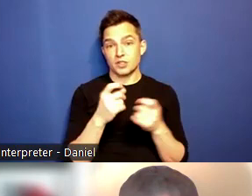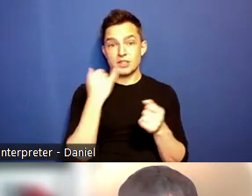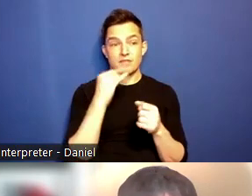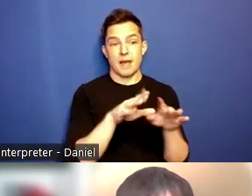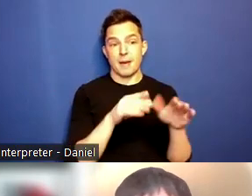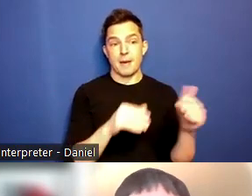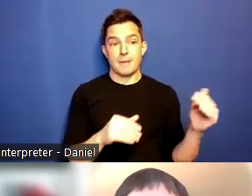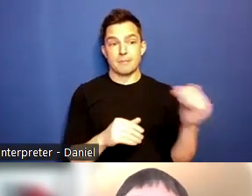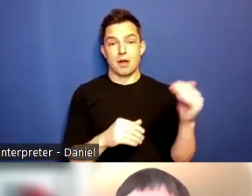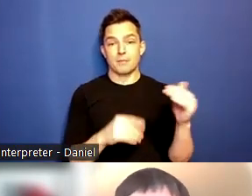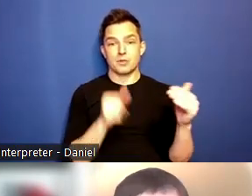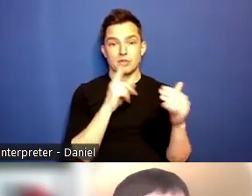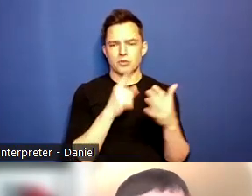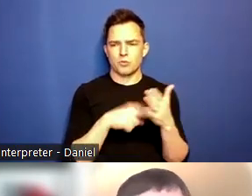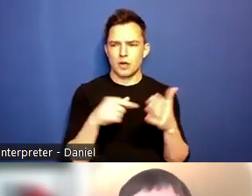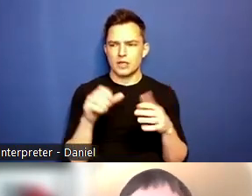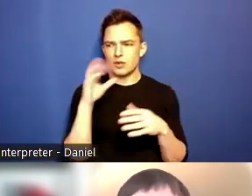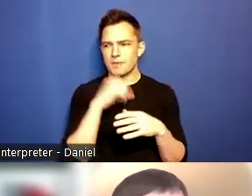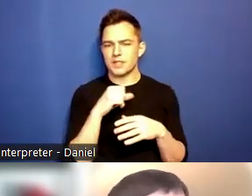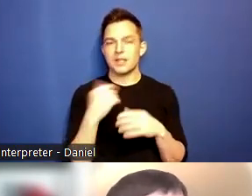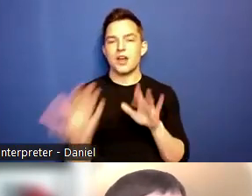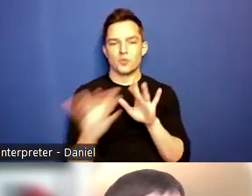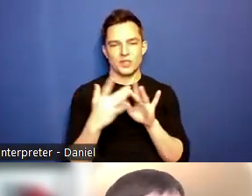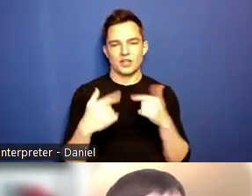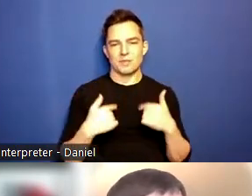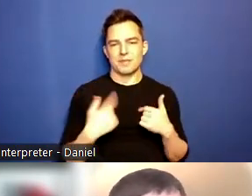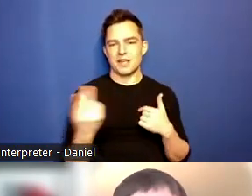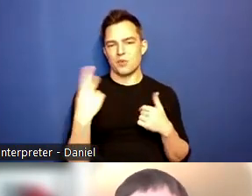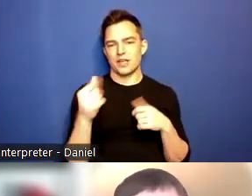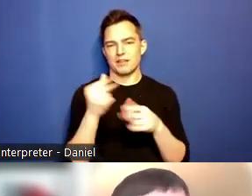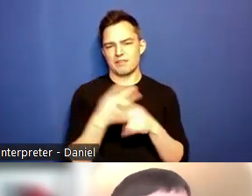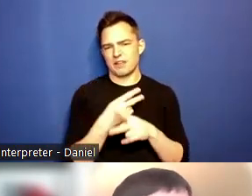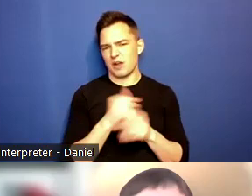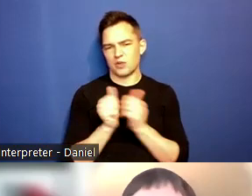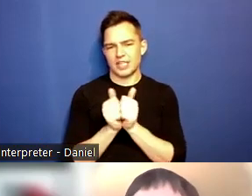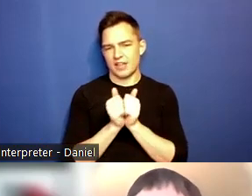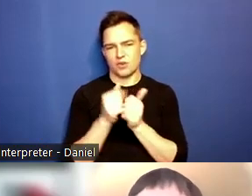you're not sure what you're missing, you can reach out to me and we'll work through it together.